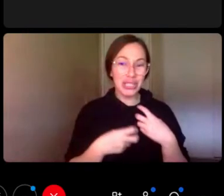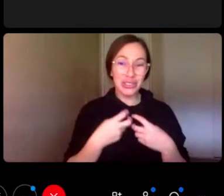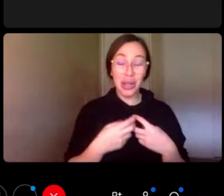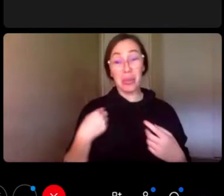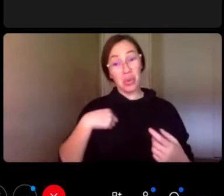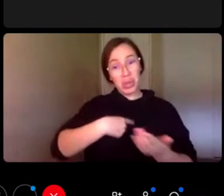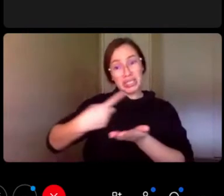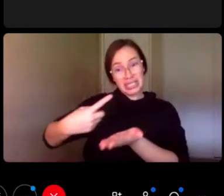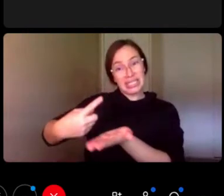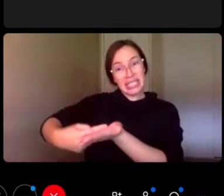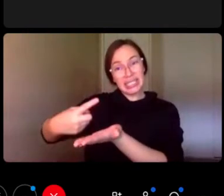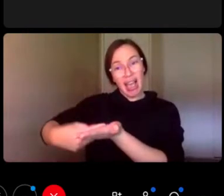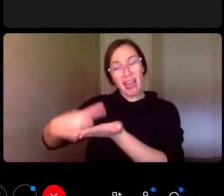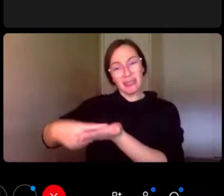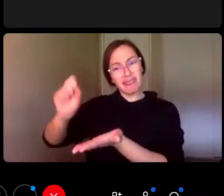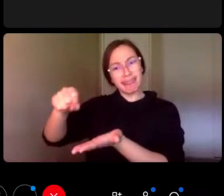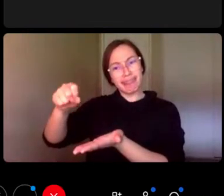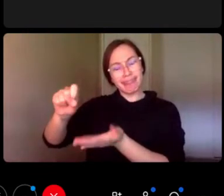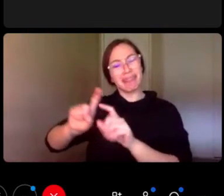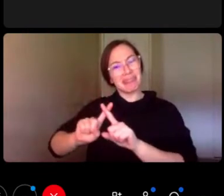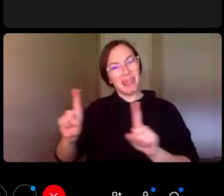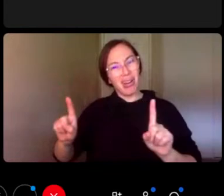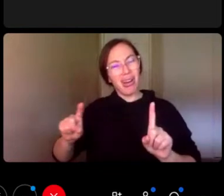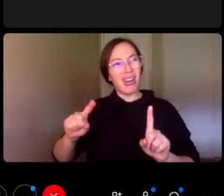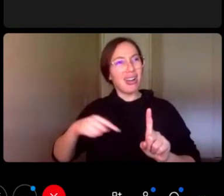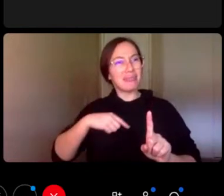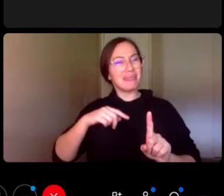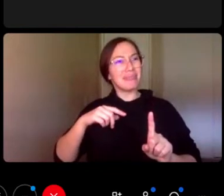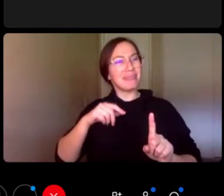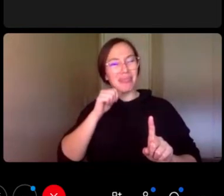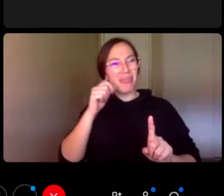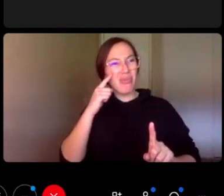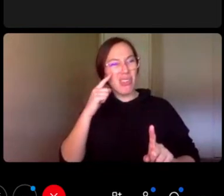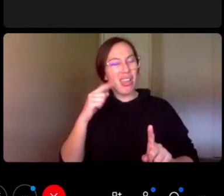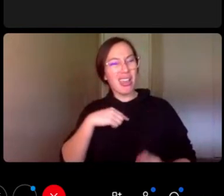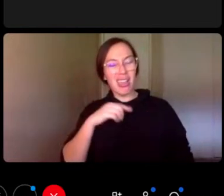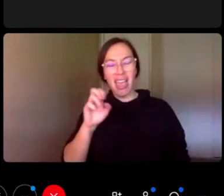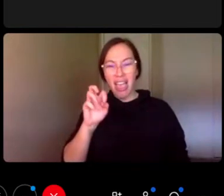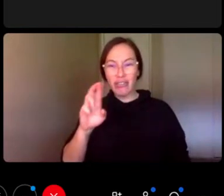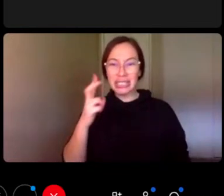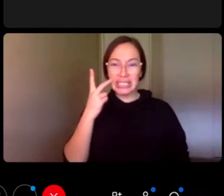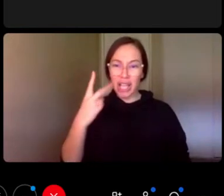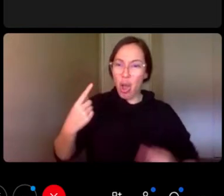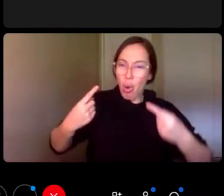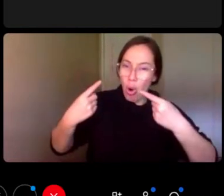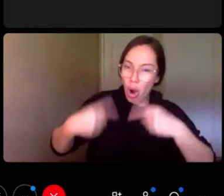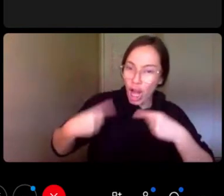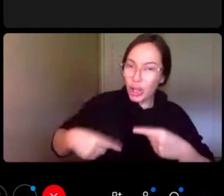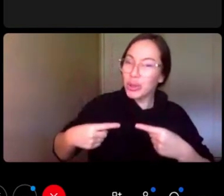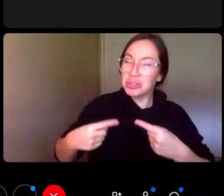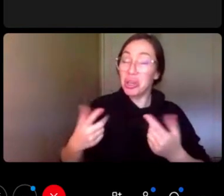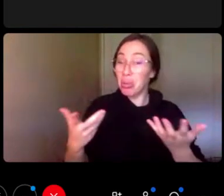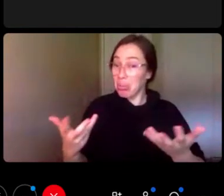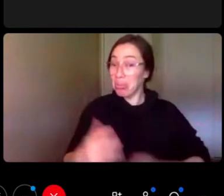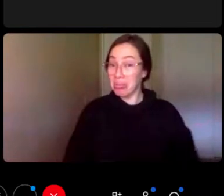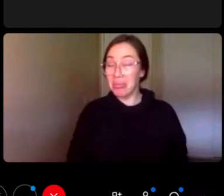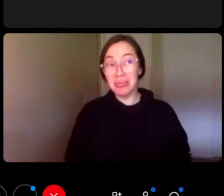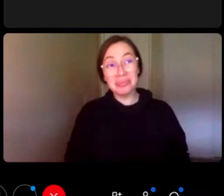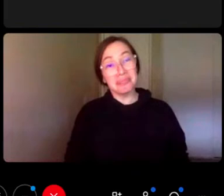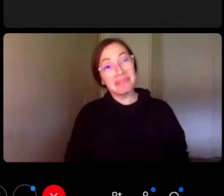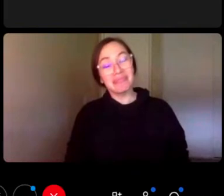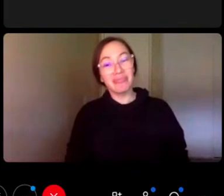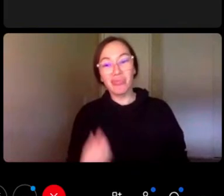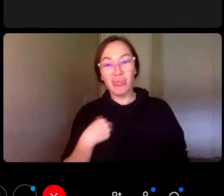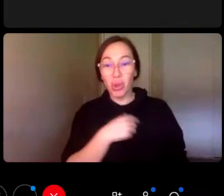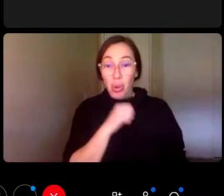we discuss, but I don't think I've ever seen us argue. So, I mean, you